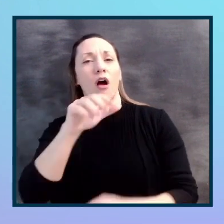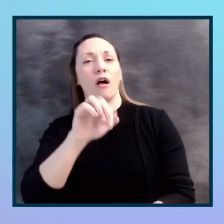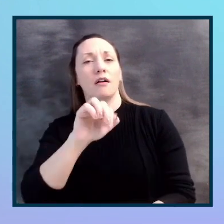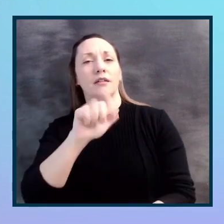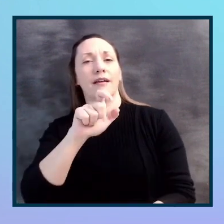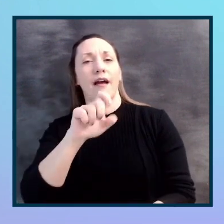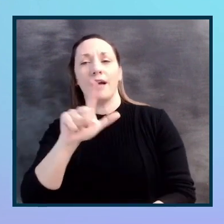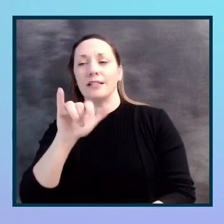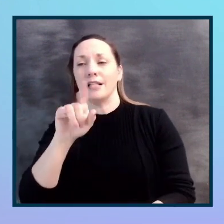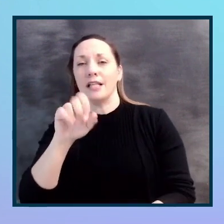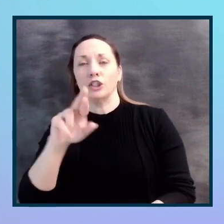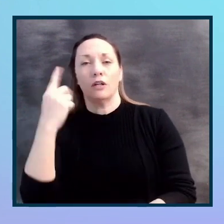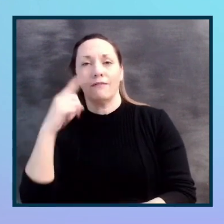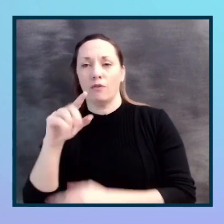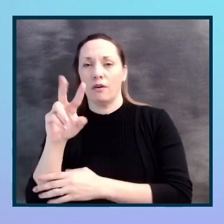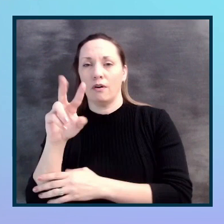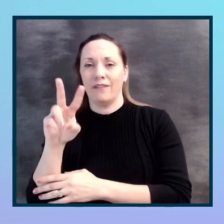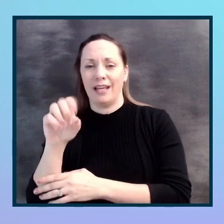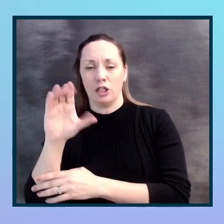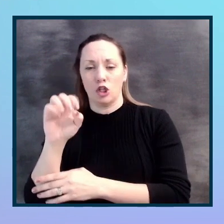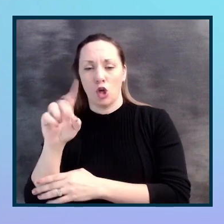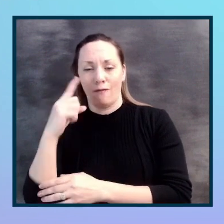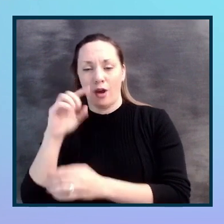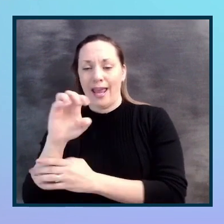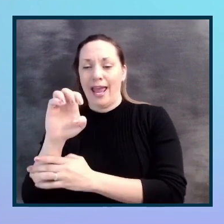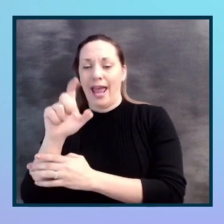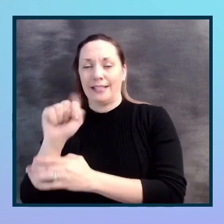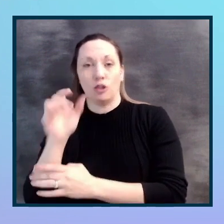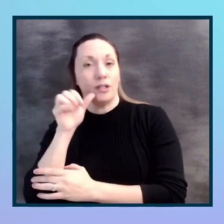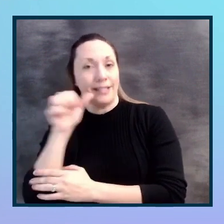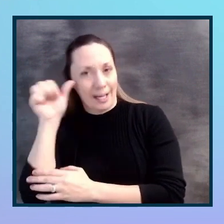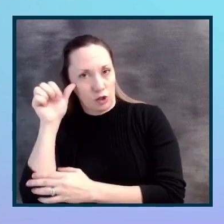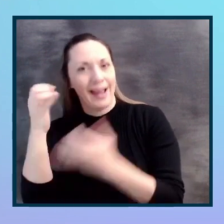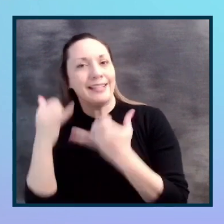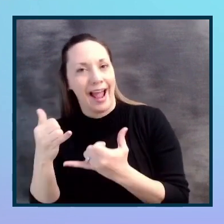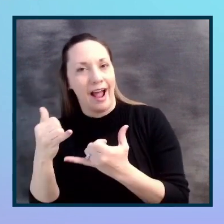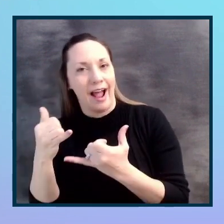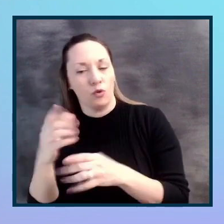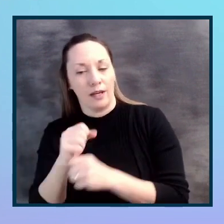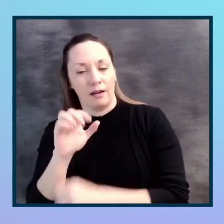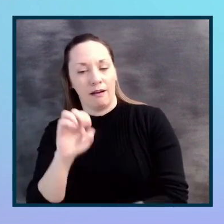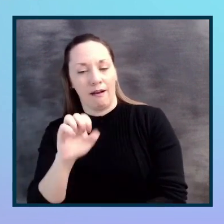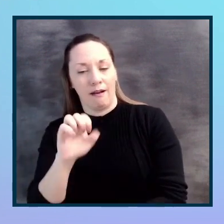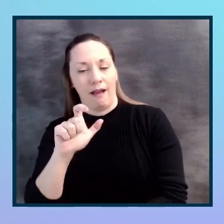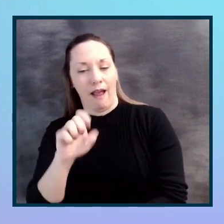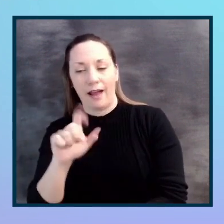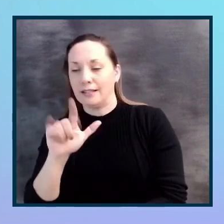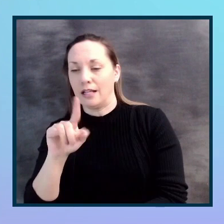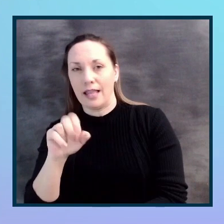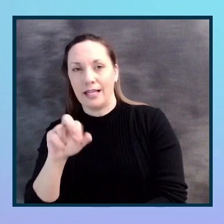VS Code through the extensions yesterday, and now they're getting an axe-linter